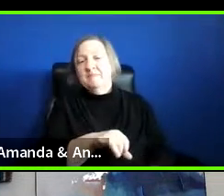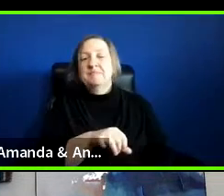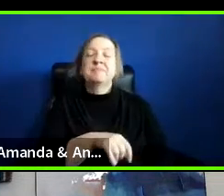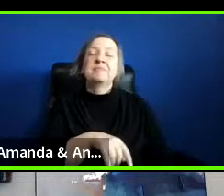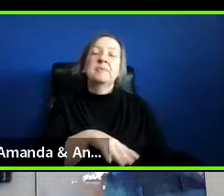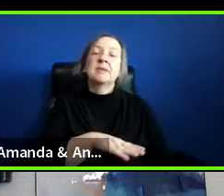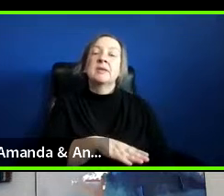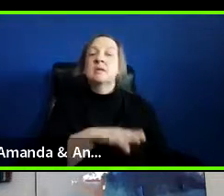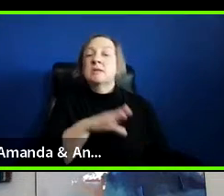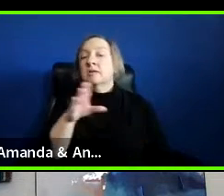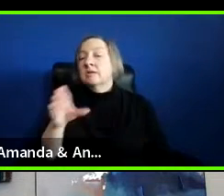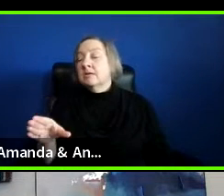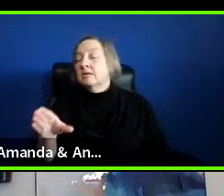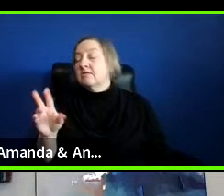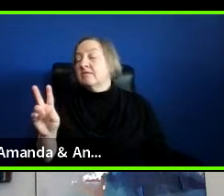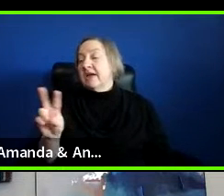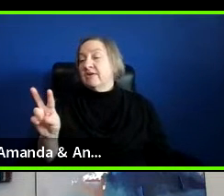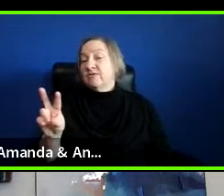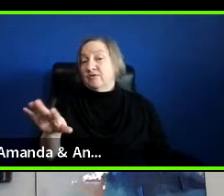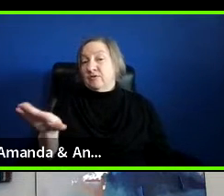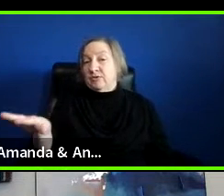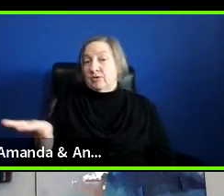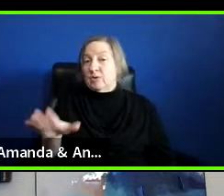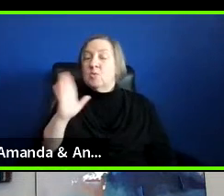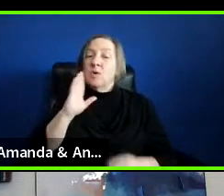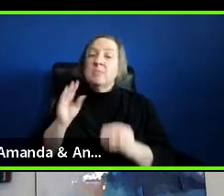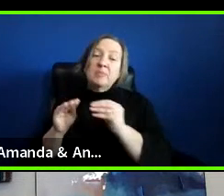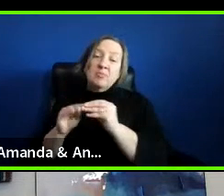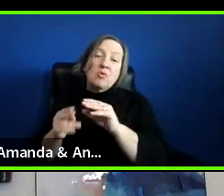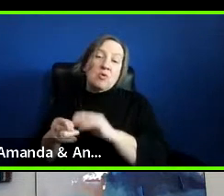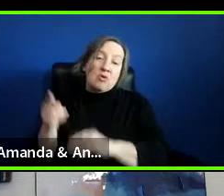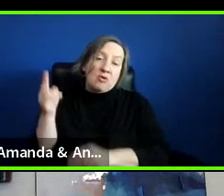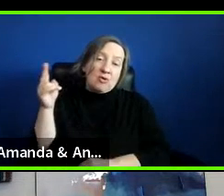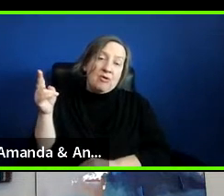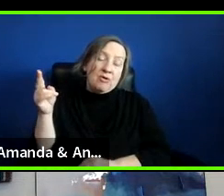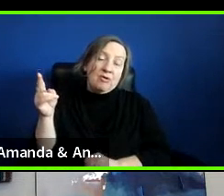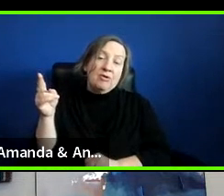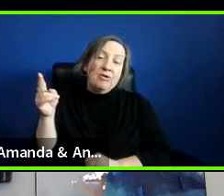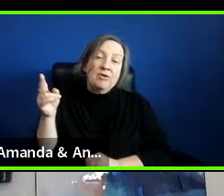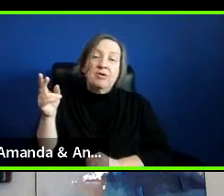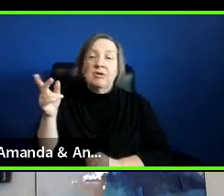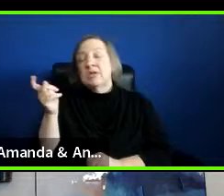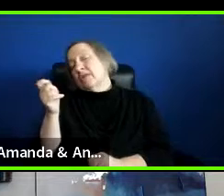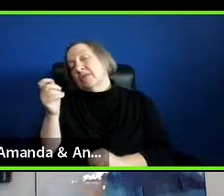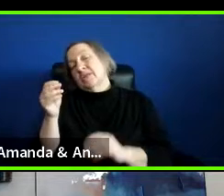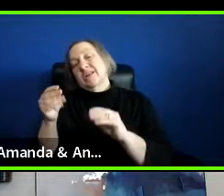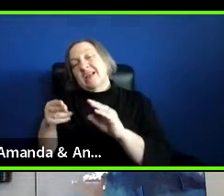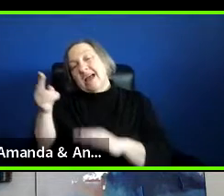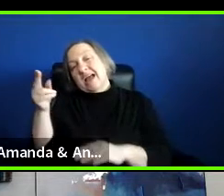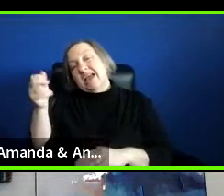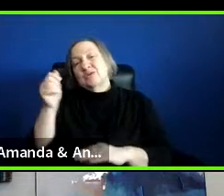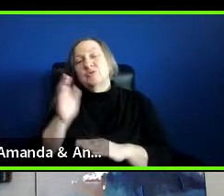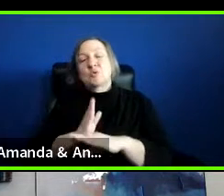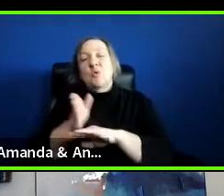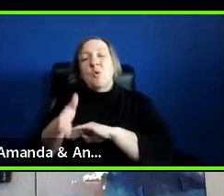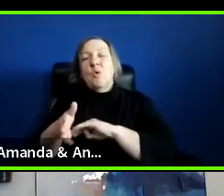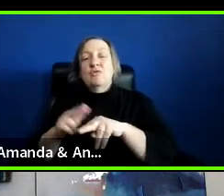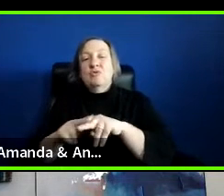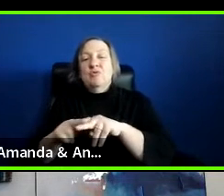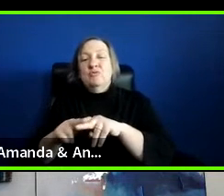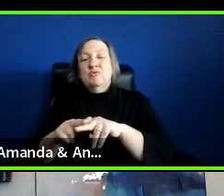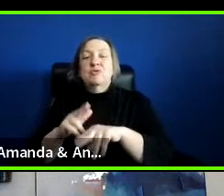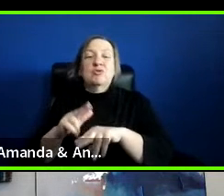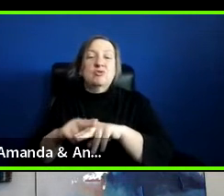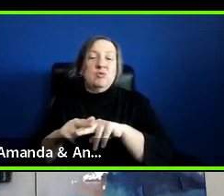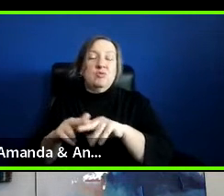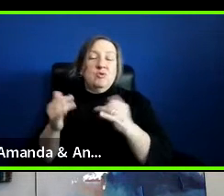the Vancouver area, it's going to stay higher a little bit more to go over the railroad. The railroad today is